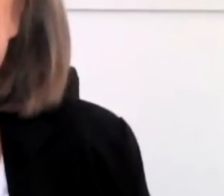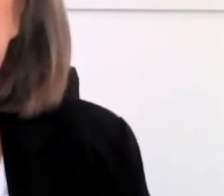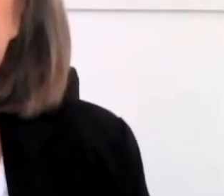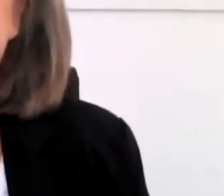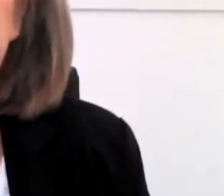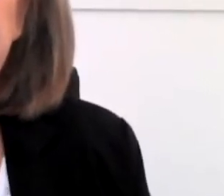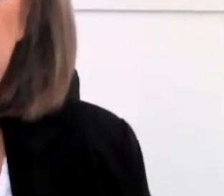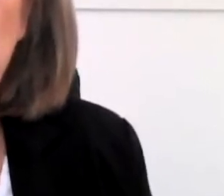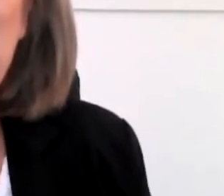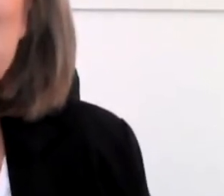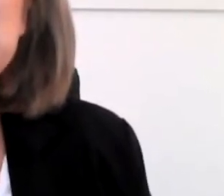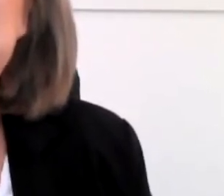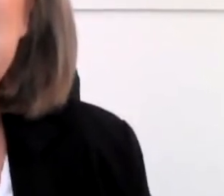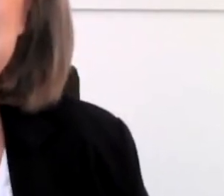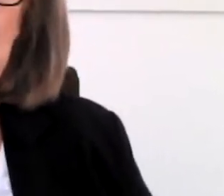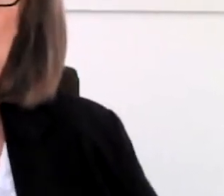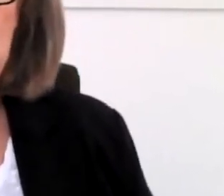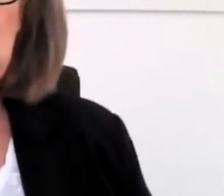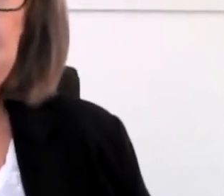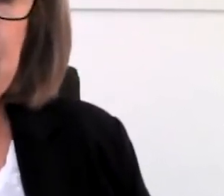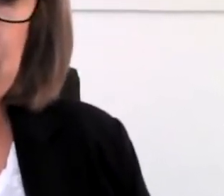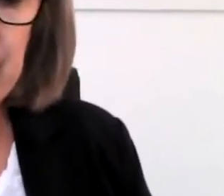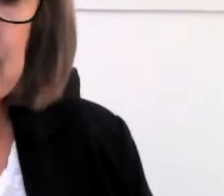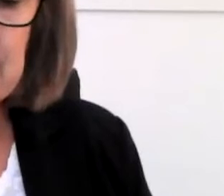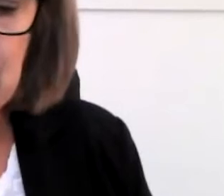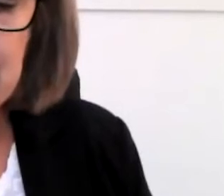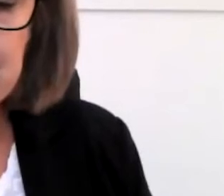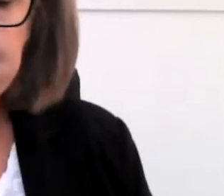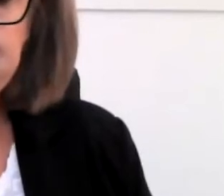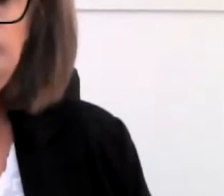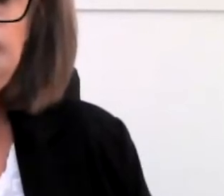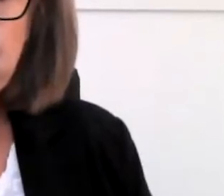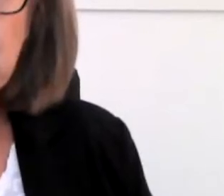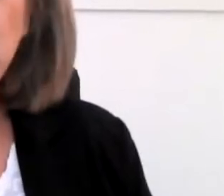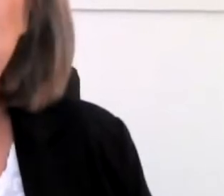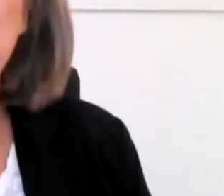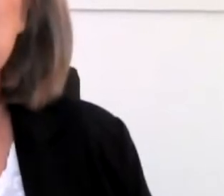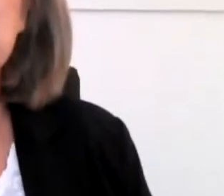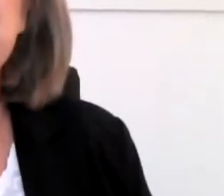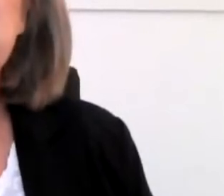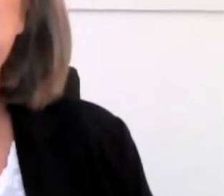that time, people have started asking questions about things like